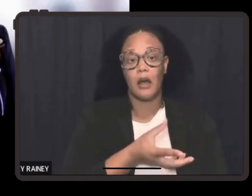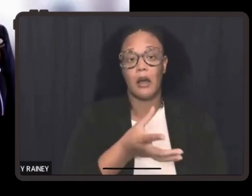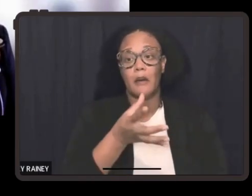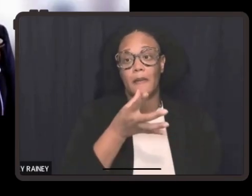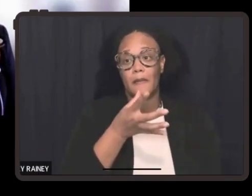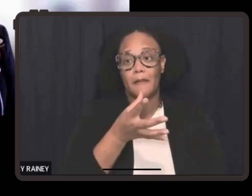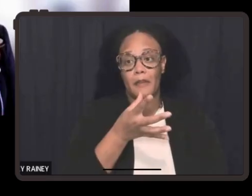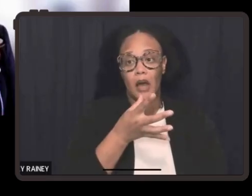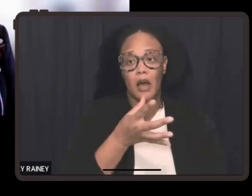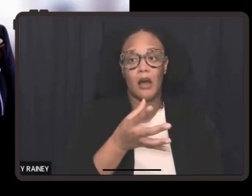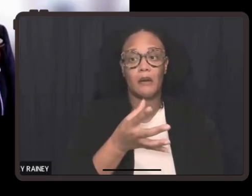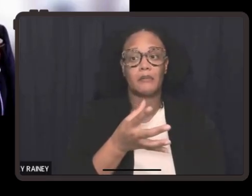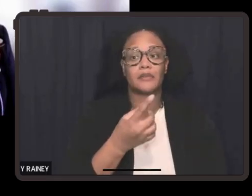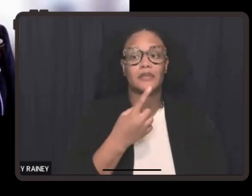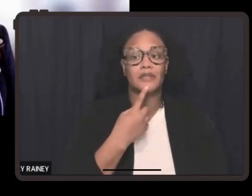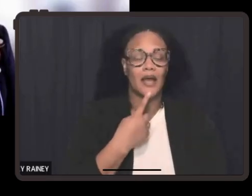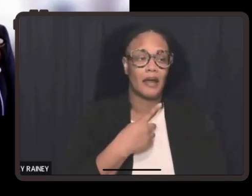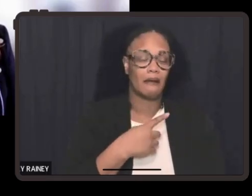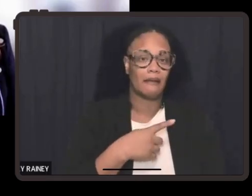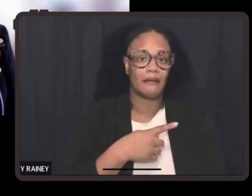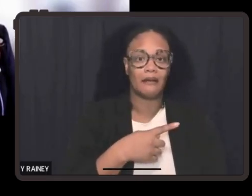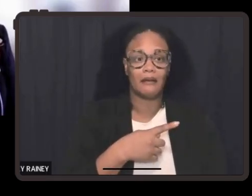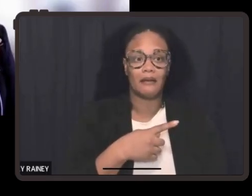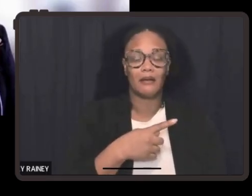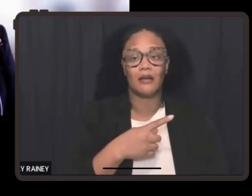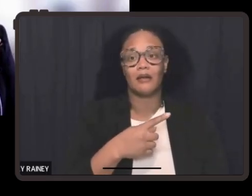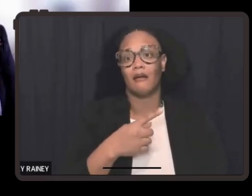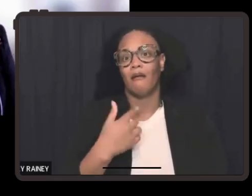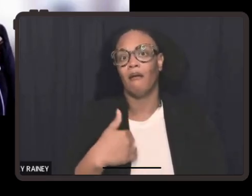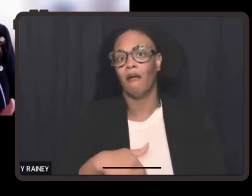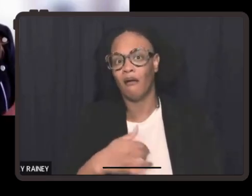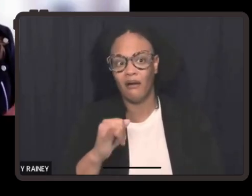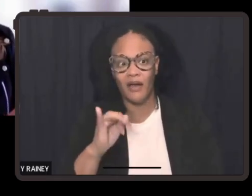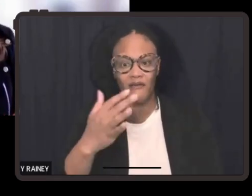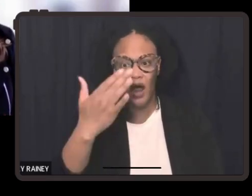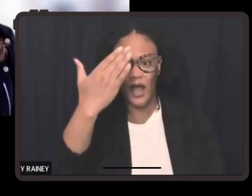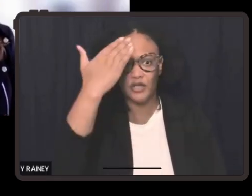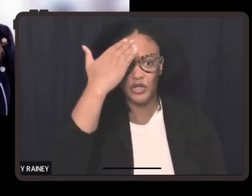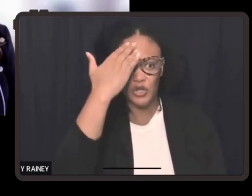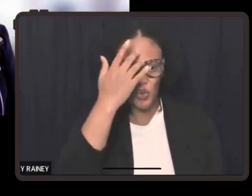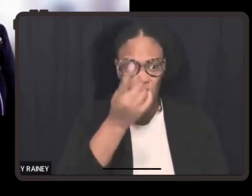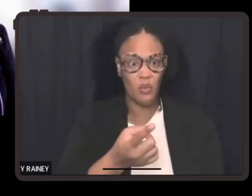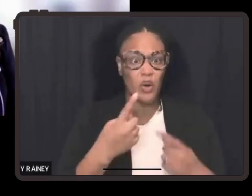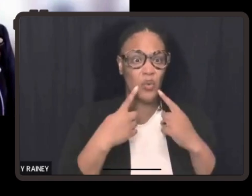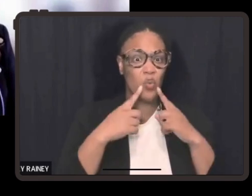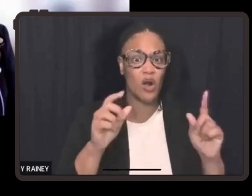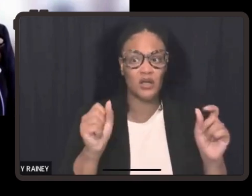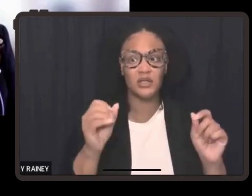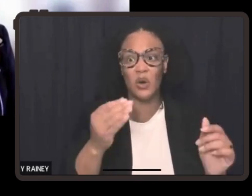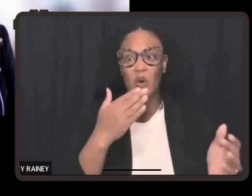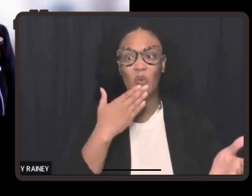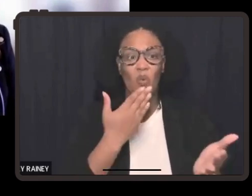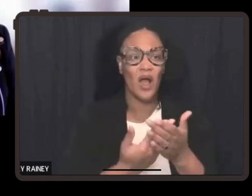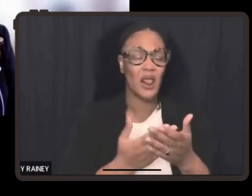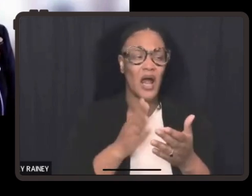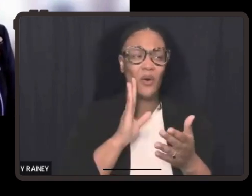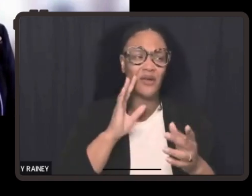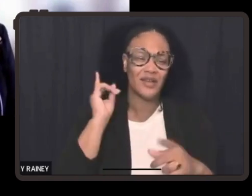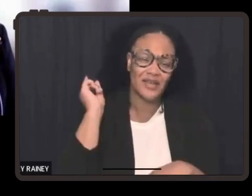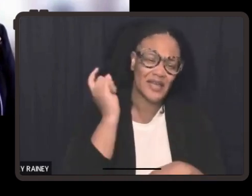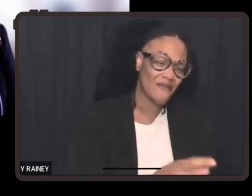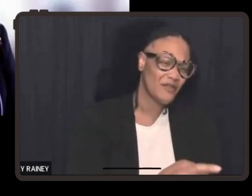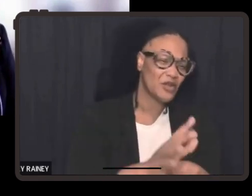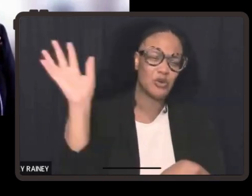she said, oh my God, if I knew this, I would have had her on it when she was 6. She said it has